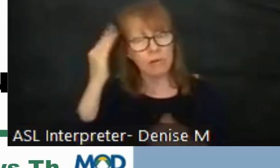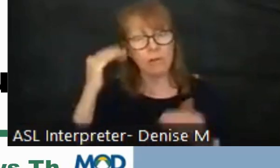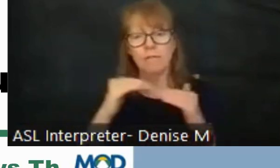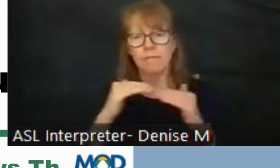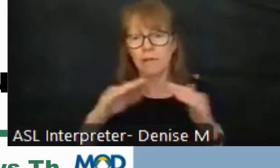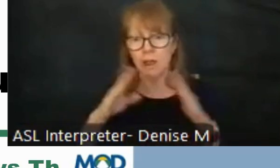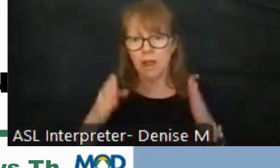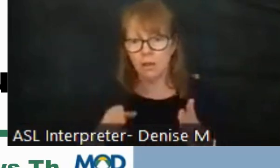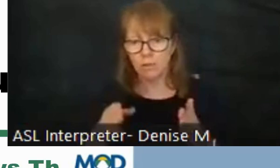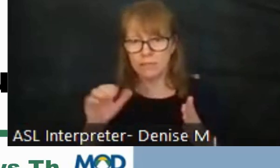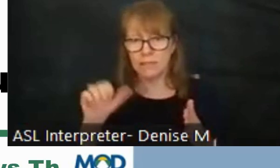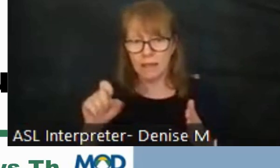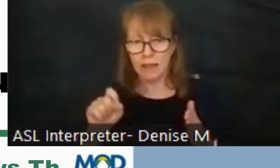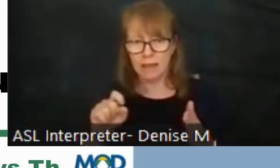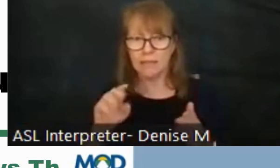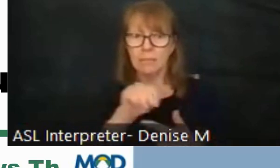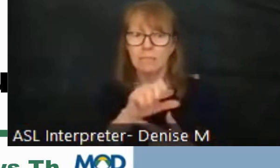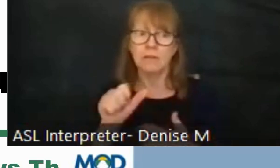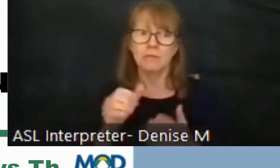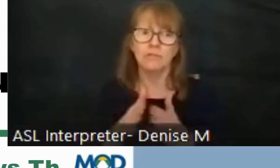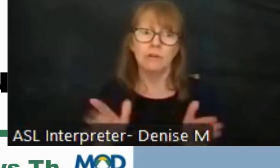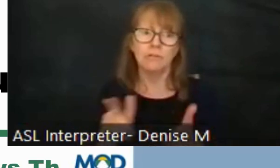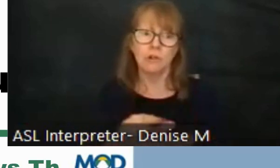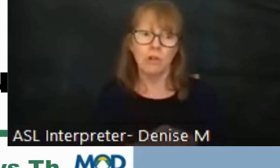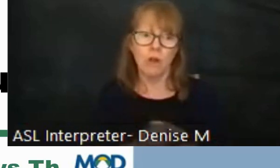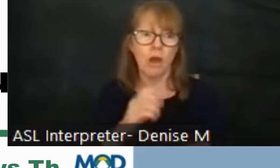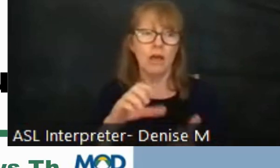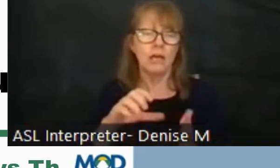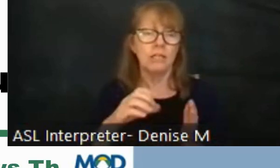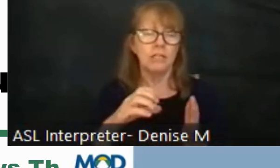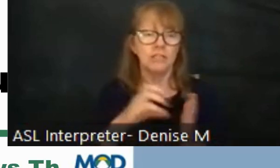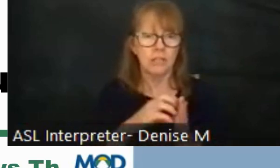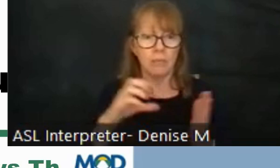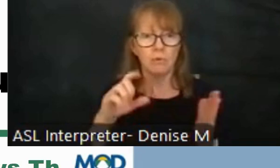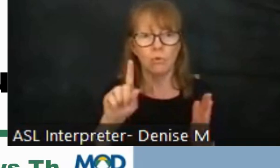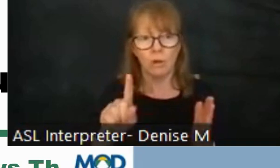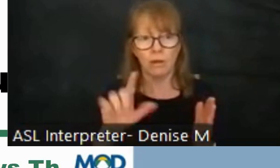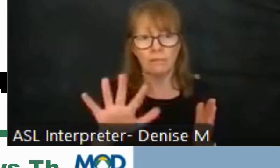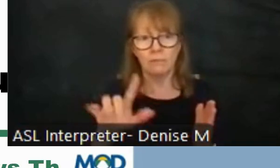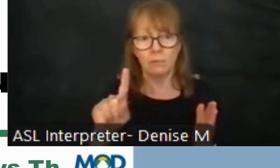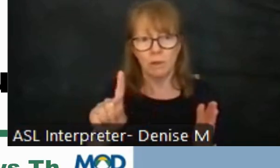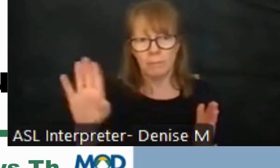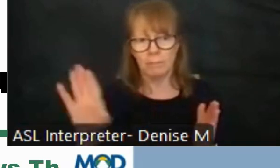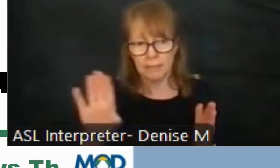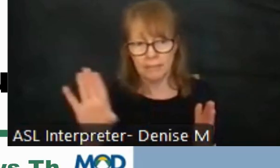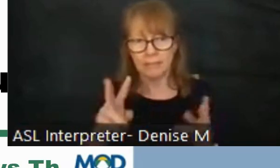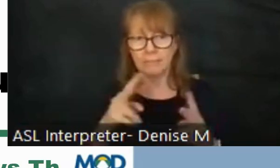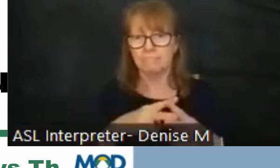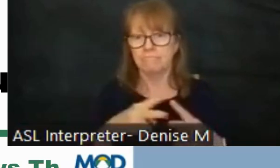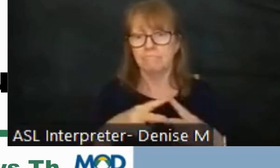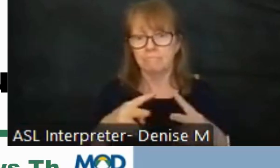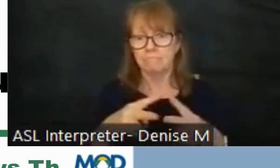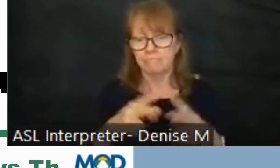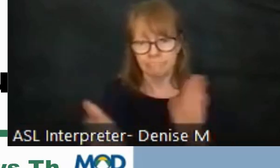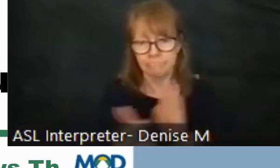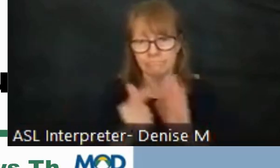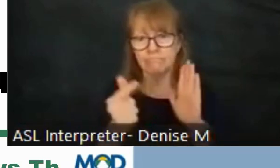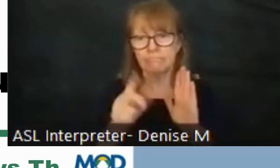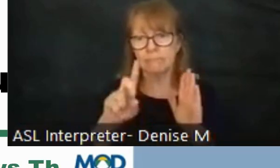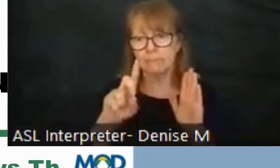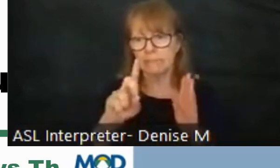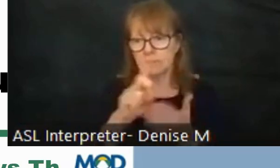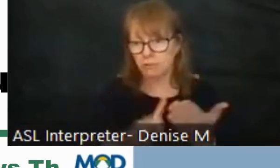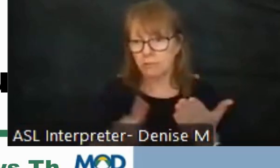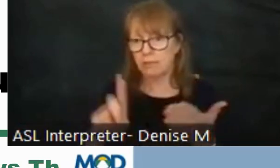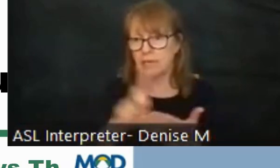and Mass General Laws, Chapter 151B. And both of these laws prohibit discrimination against people with disabilities in